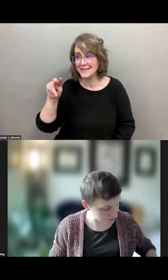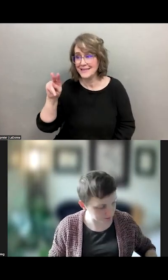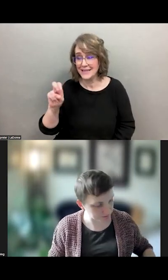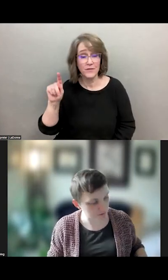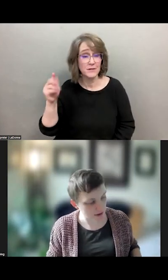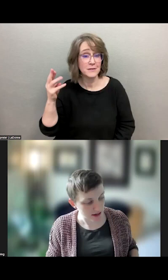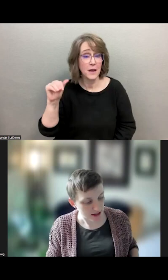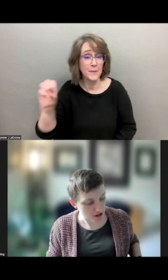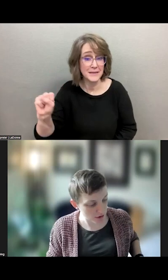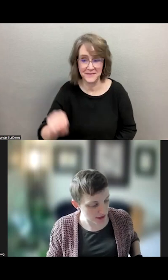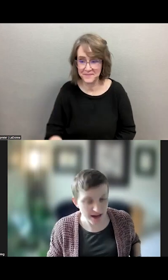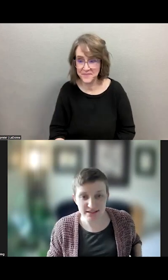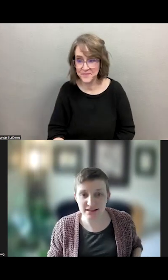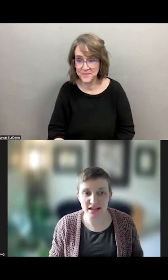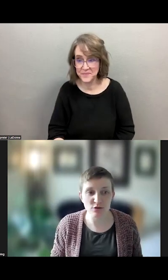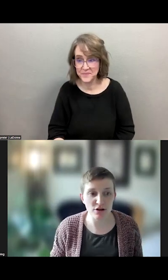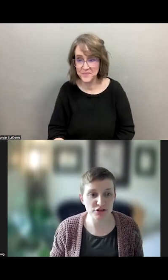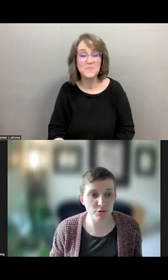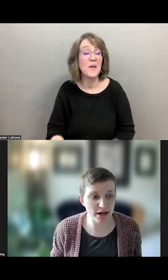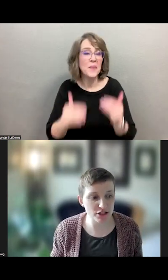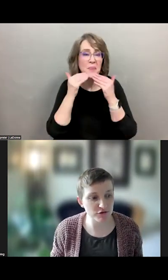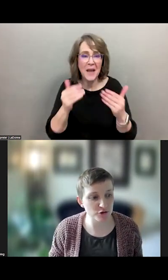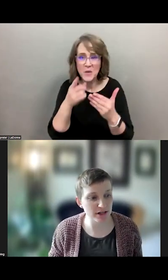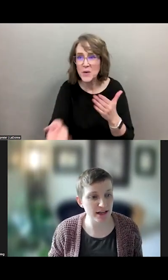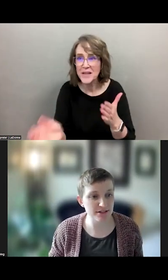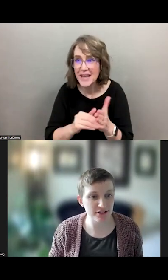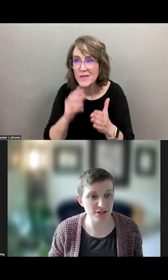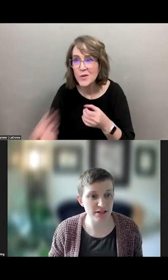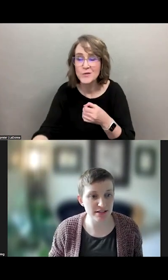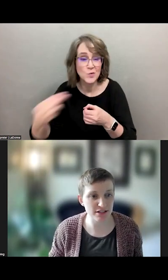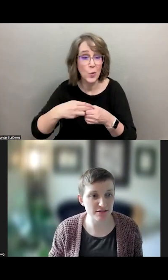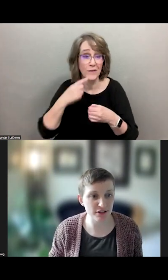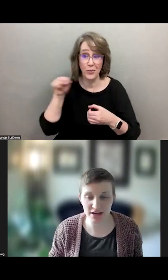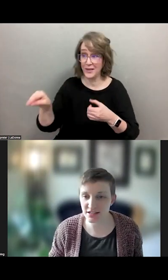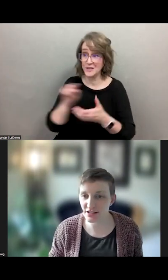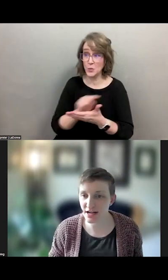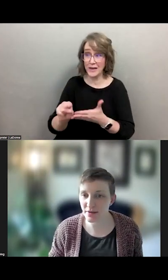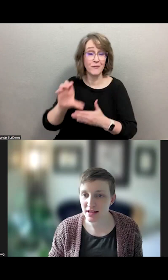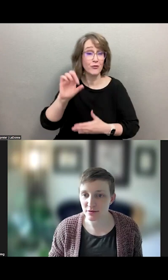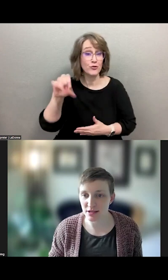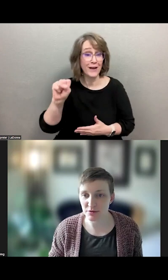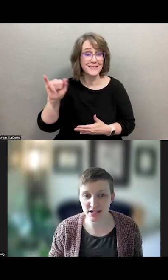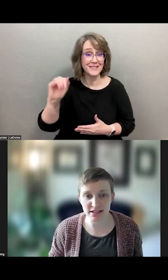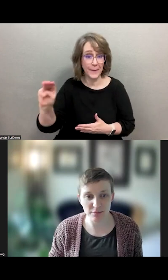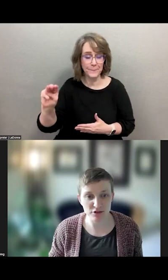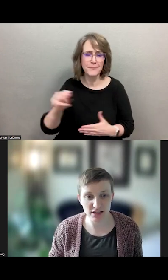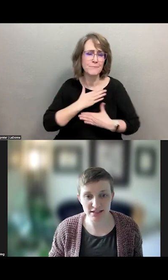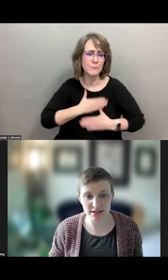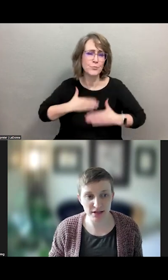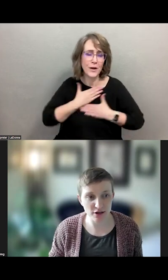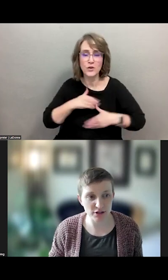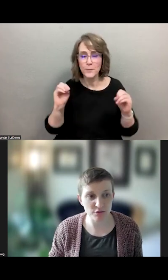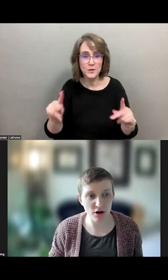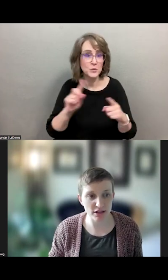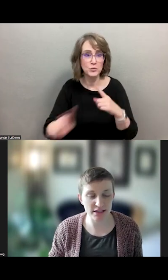well. So with that, thank you all so much for joining us for this week's edition of the Crisis Jam. Really appreciate the opportunity to